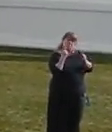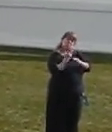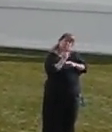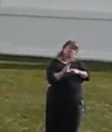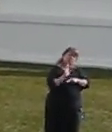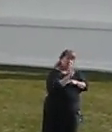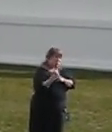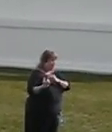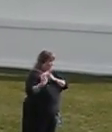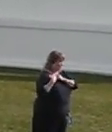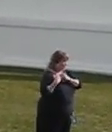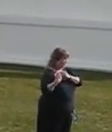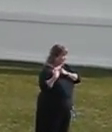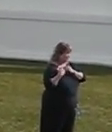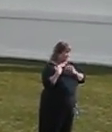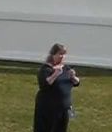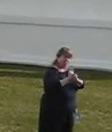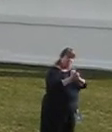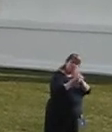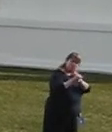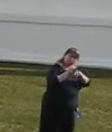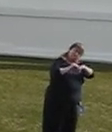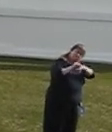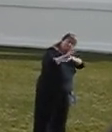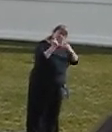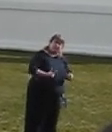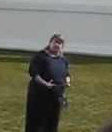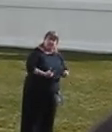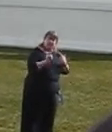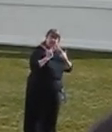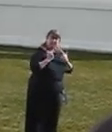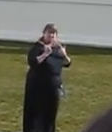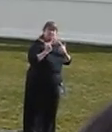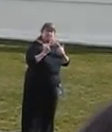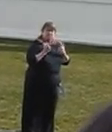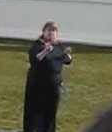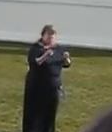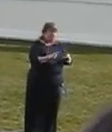that responsibility and changing lives as a result.